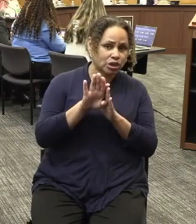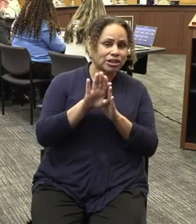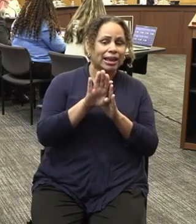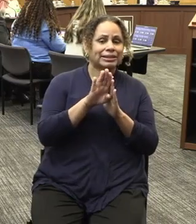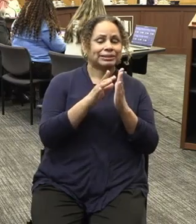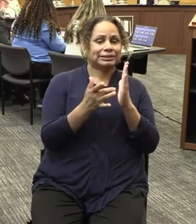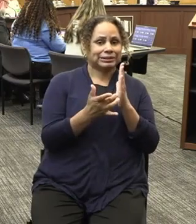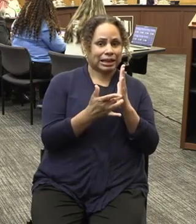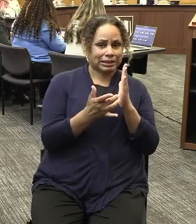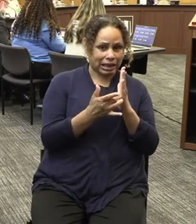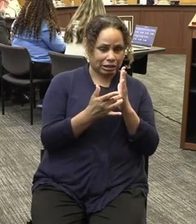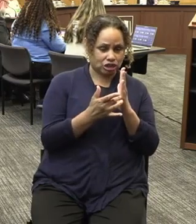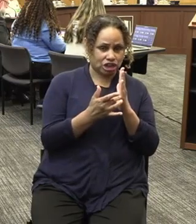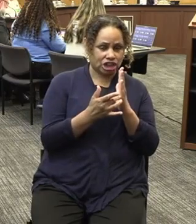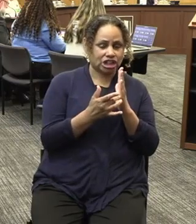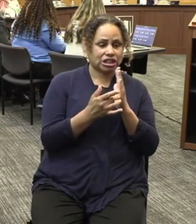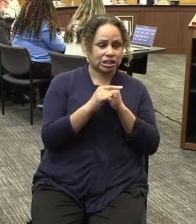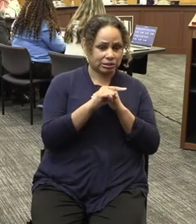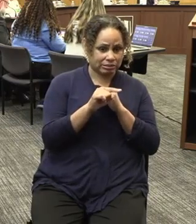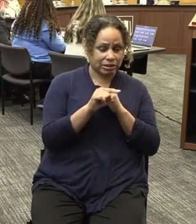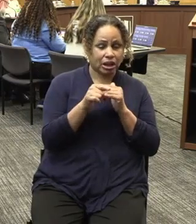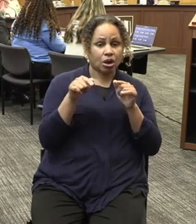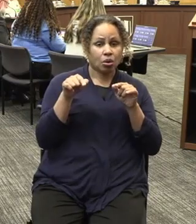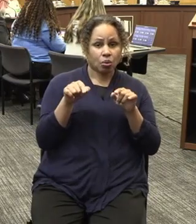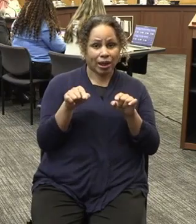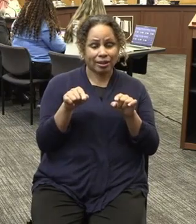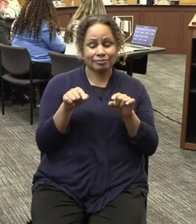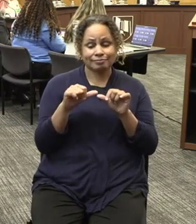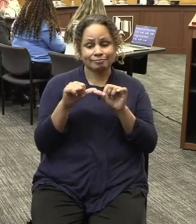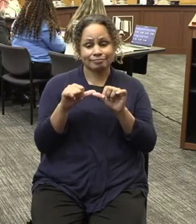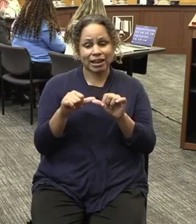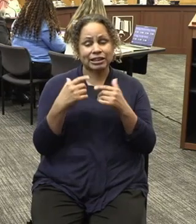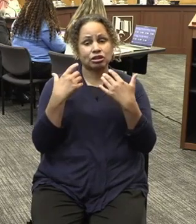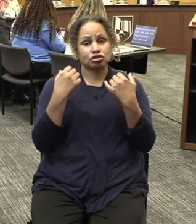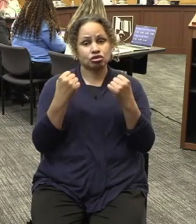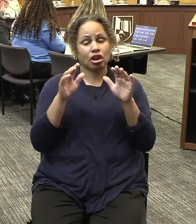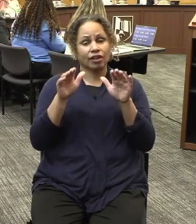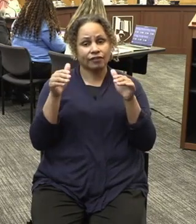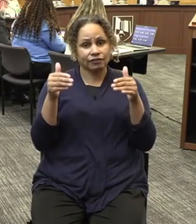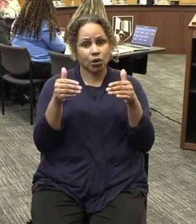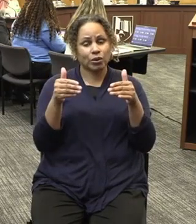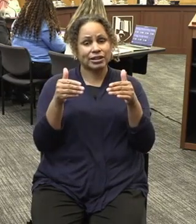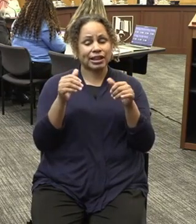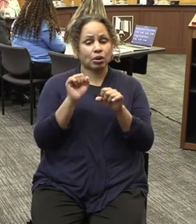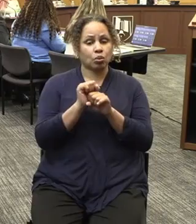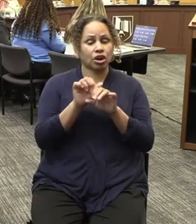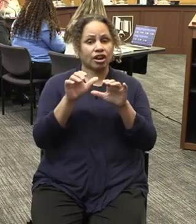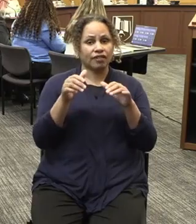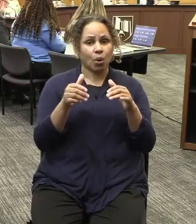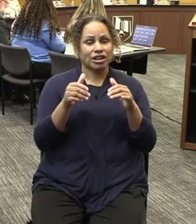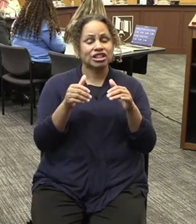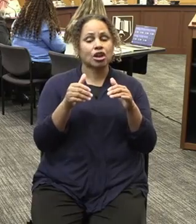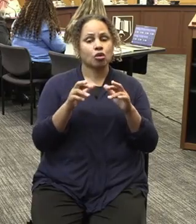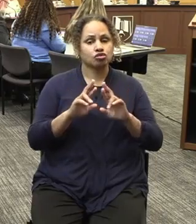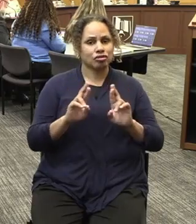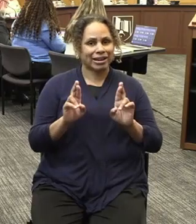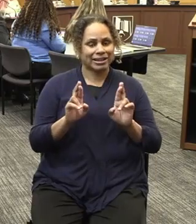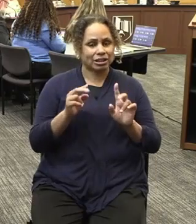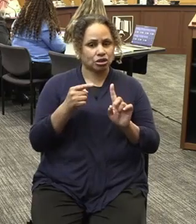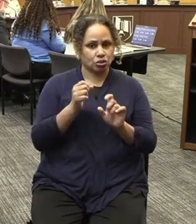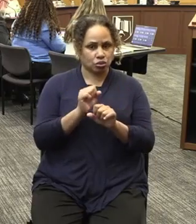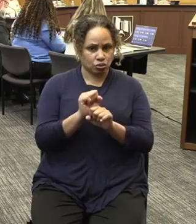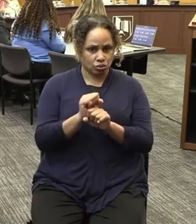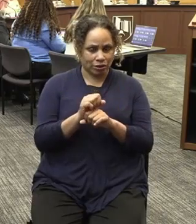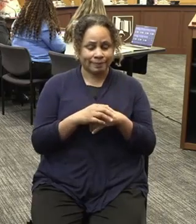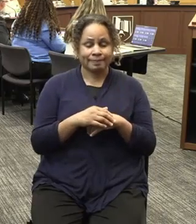technologies while maintaining a strong focus on workforce readiness. So it's